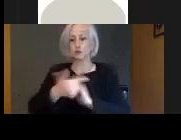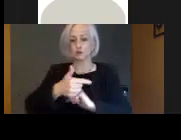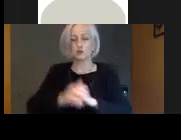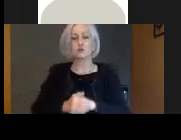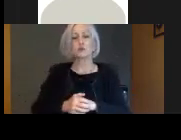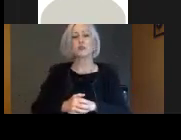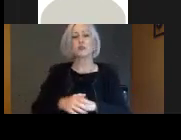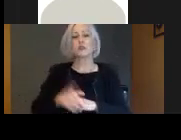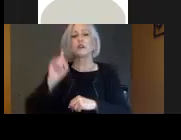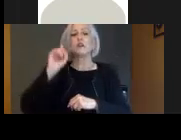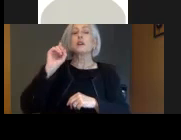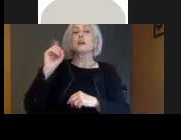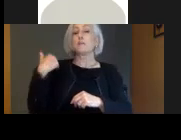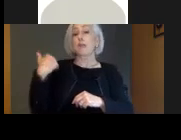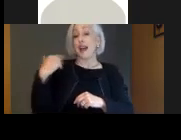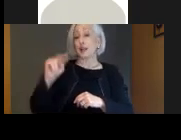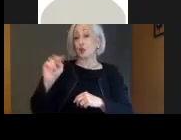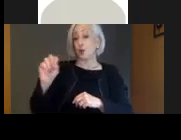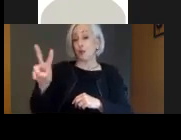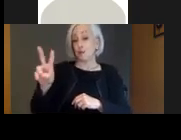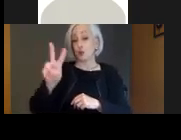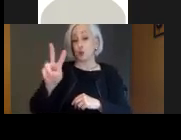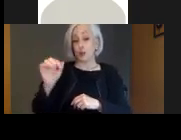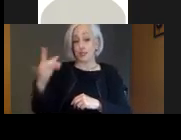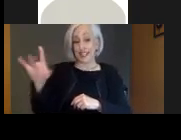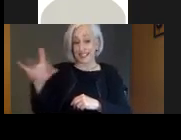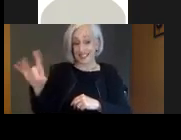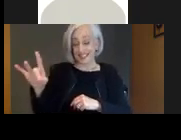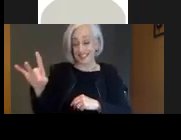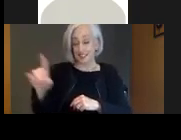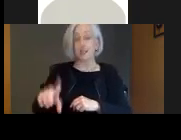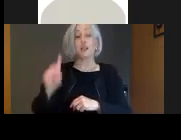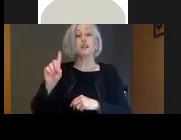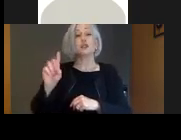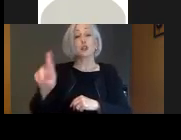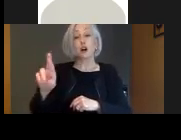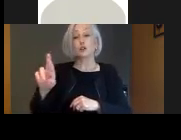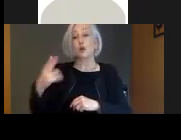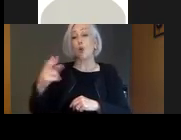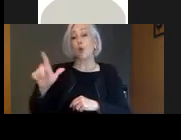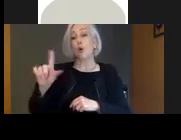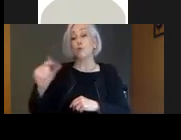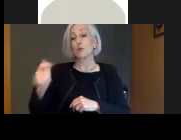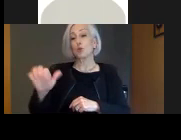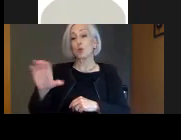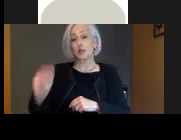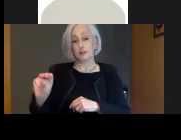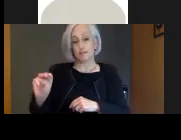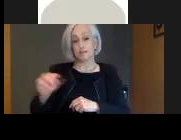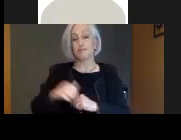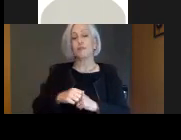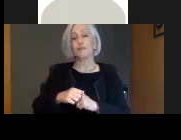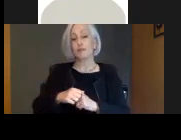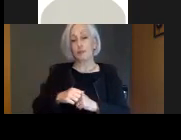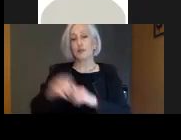in November 2018, before our departmental international rotation, he received